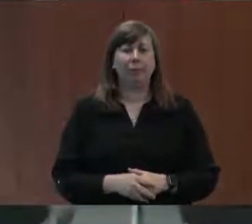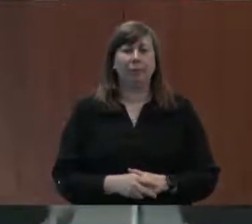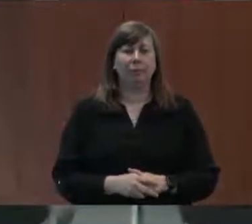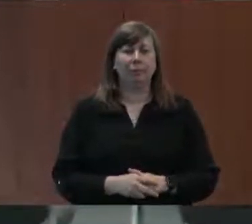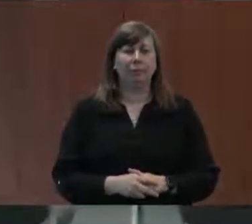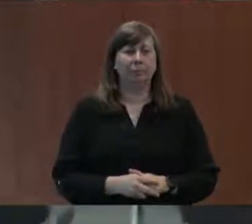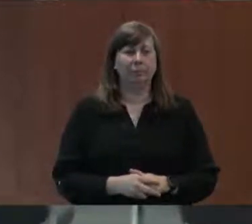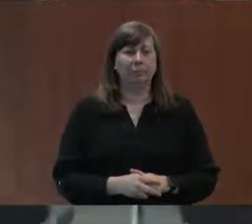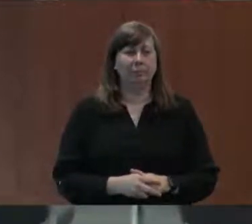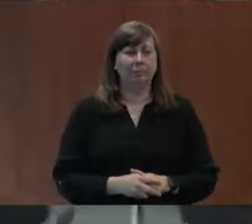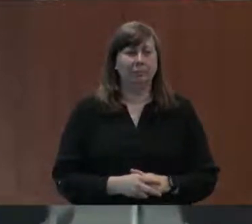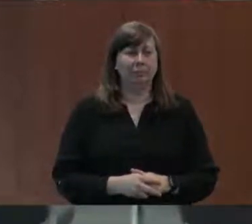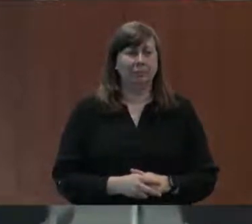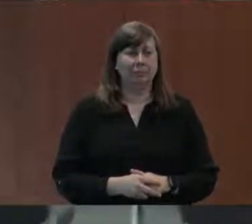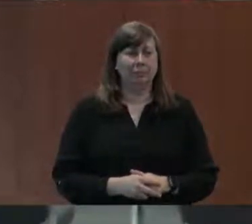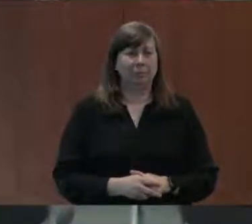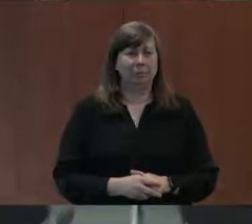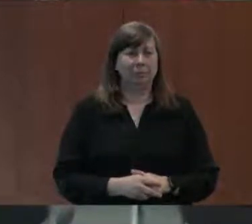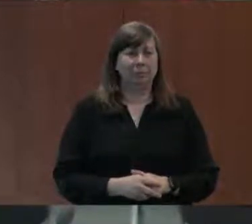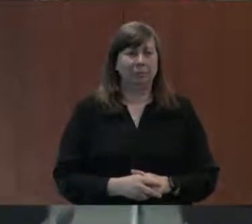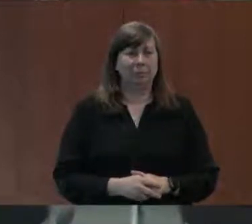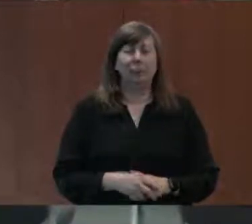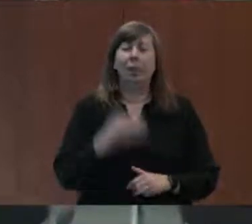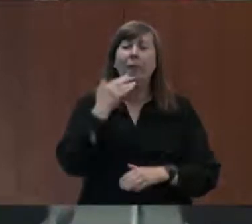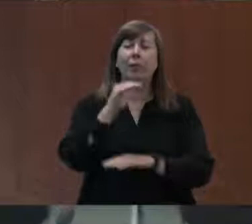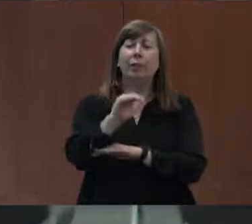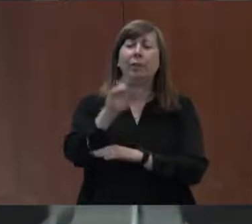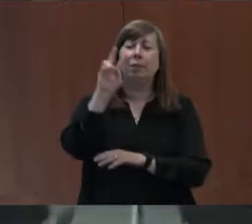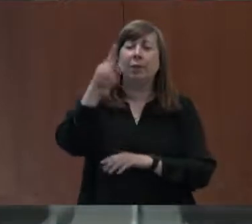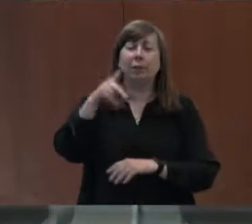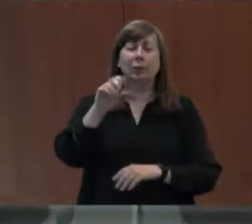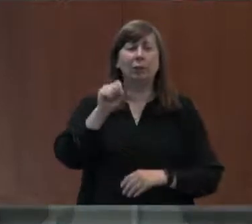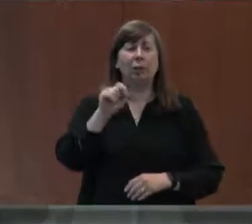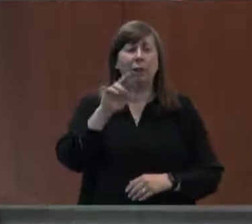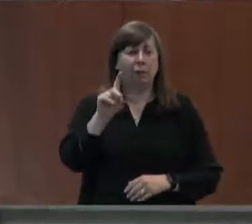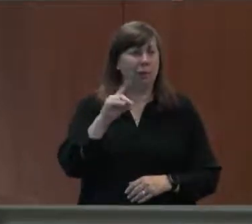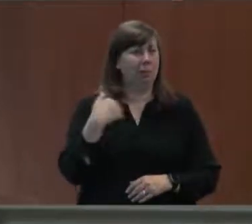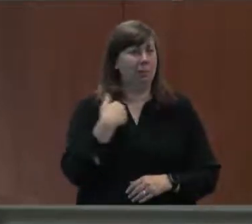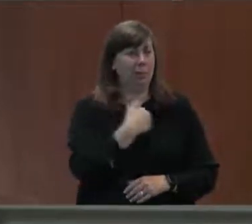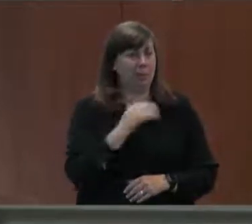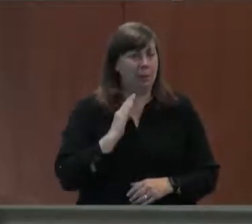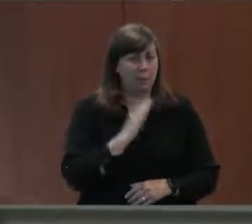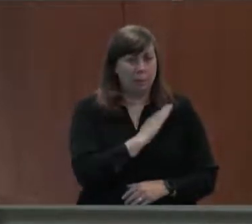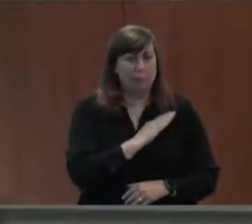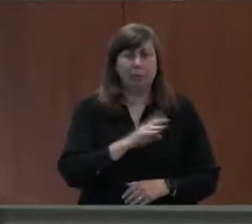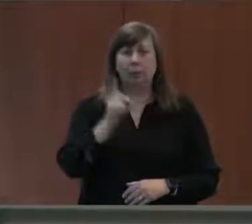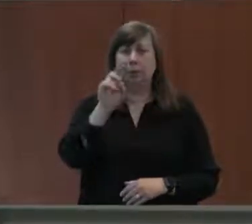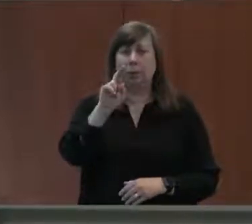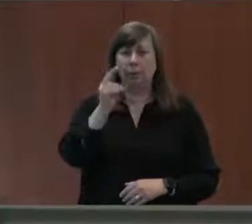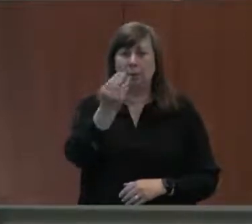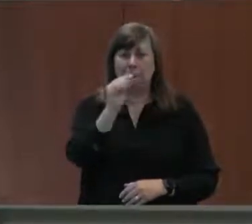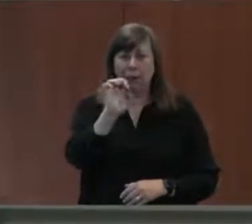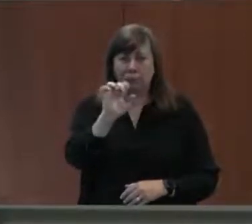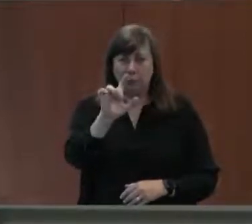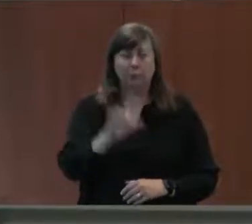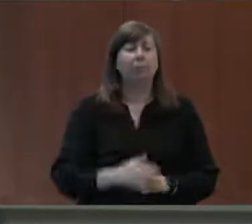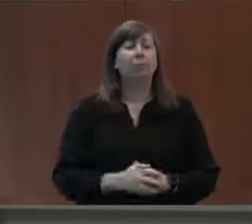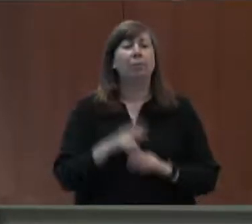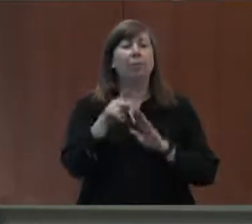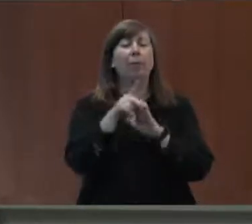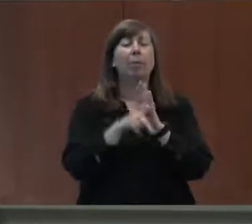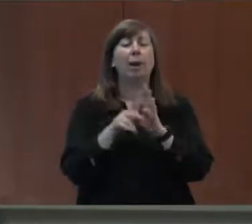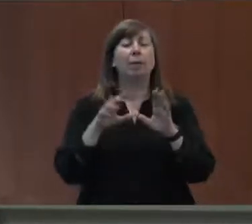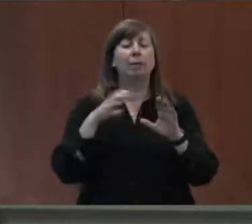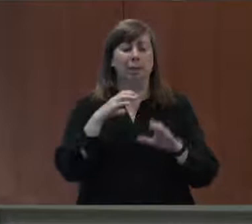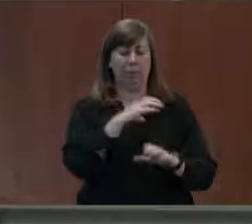Ms. Rom. Good evening, Vice President Stauffer, members of the board, Dr. Michael. The Policy